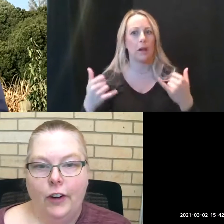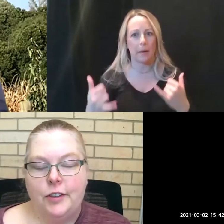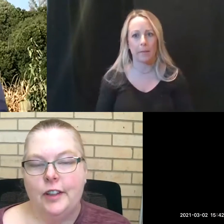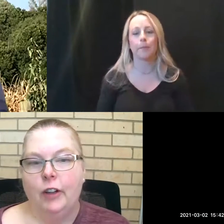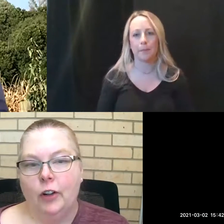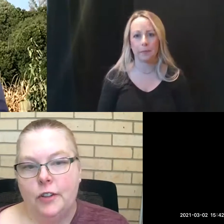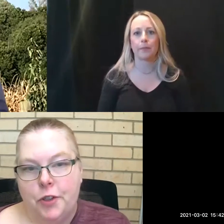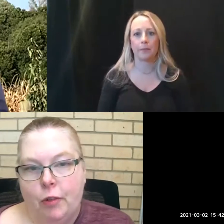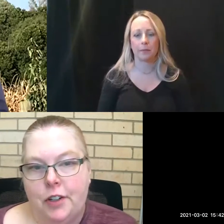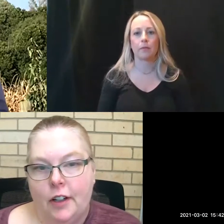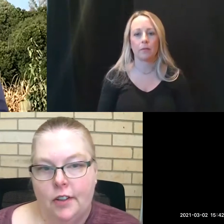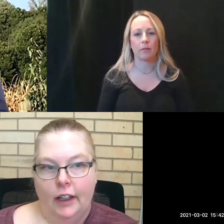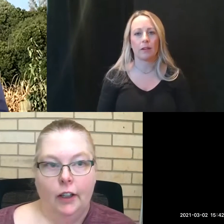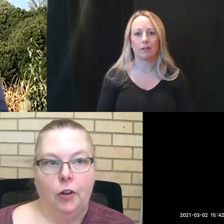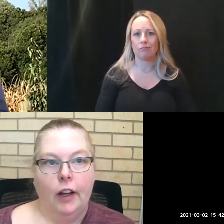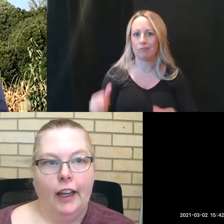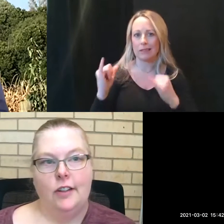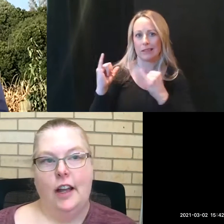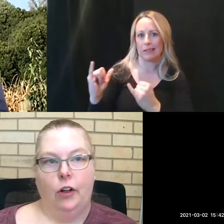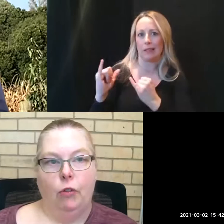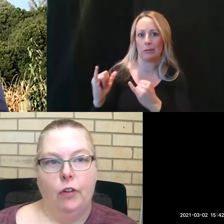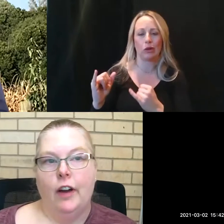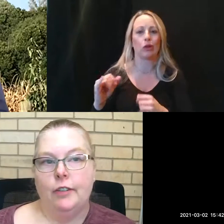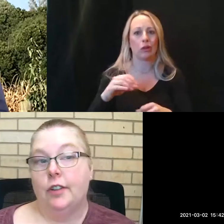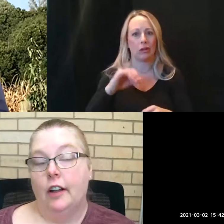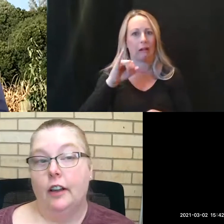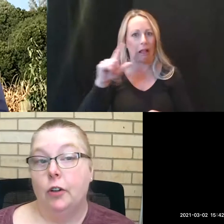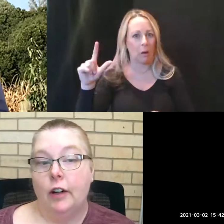A very similar situation is in Illinois. It is at